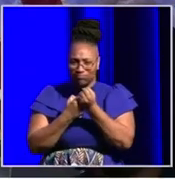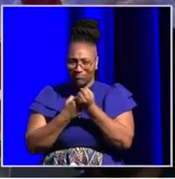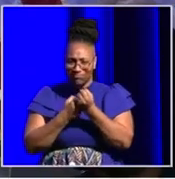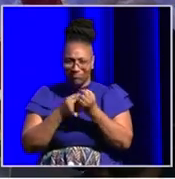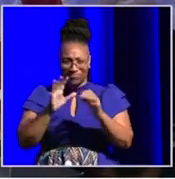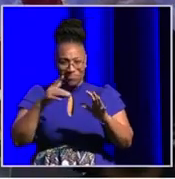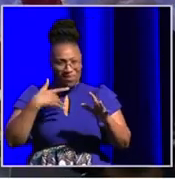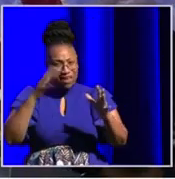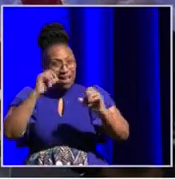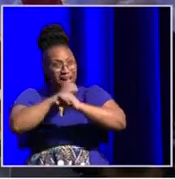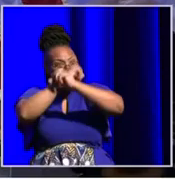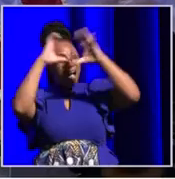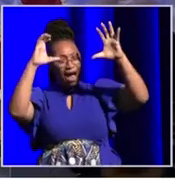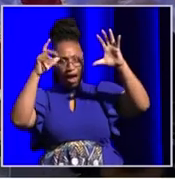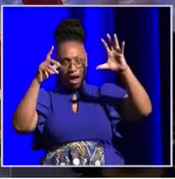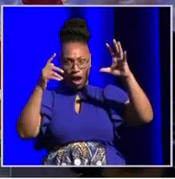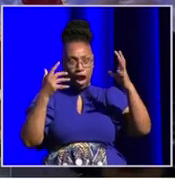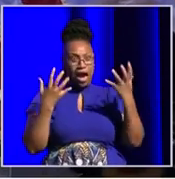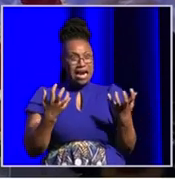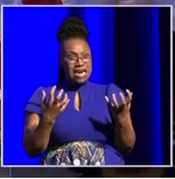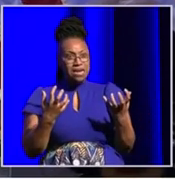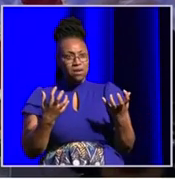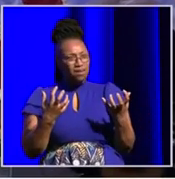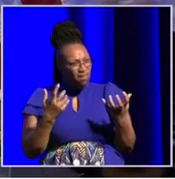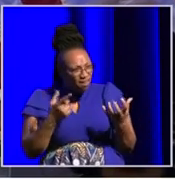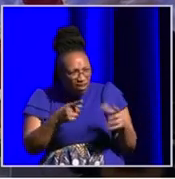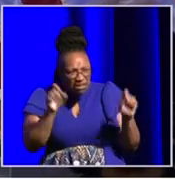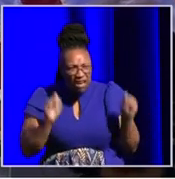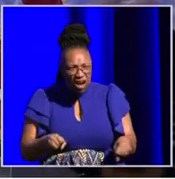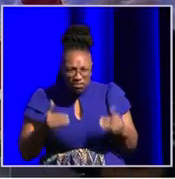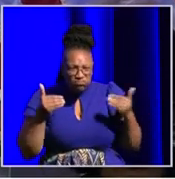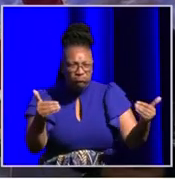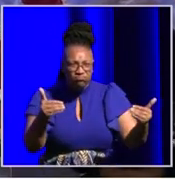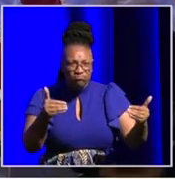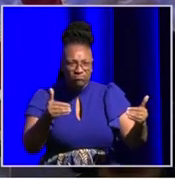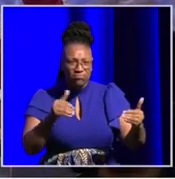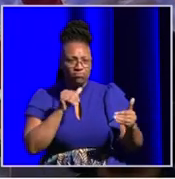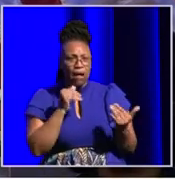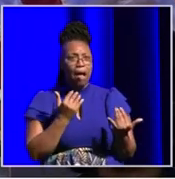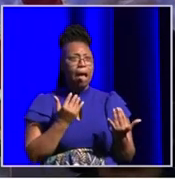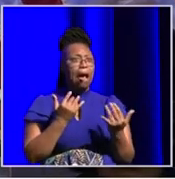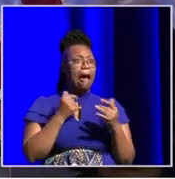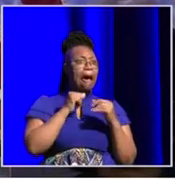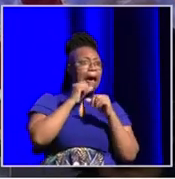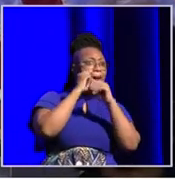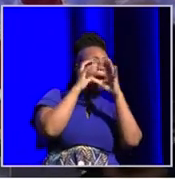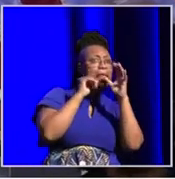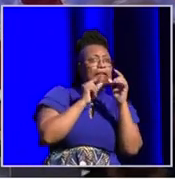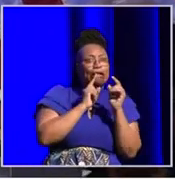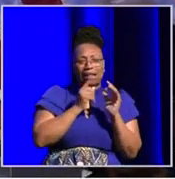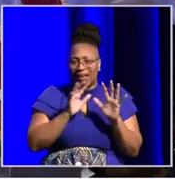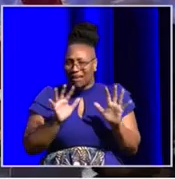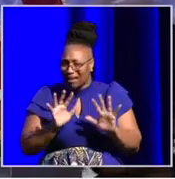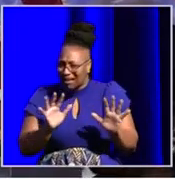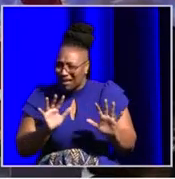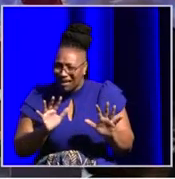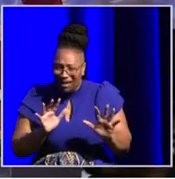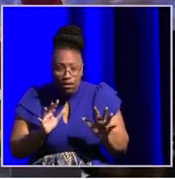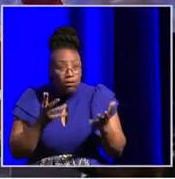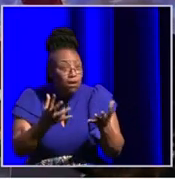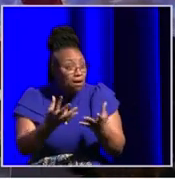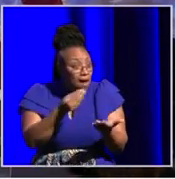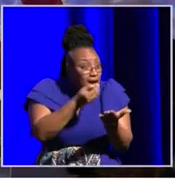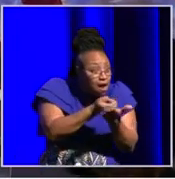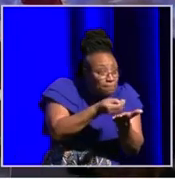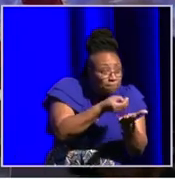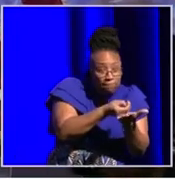In short, it's a city that is more racially equitable, more socially just, and more economically inclusive. So,